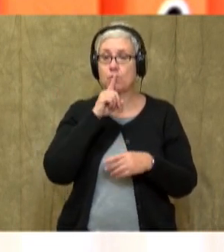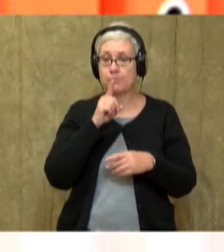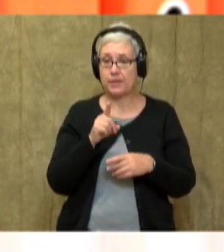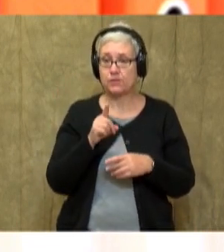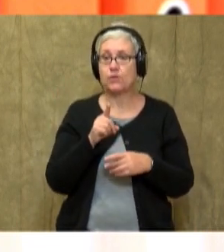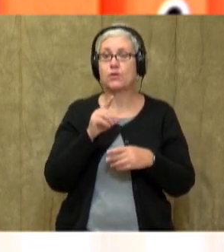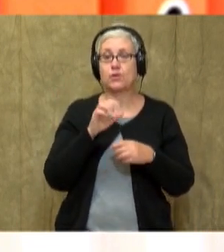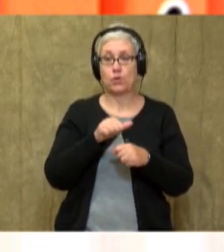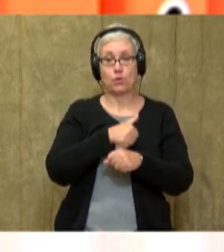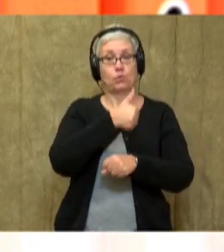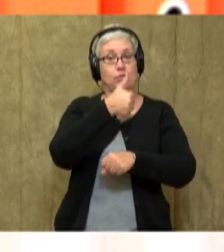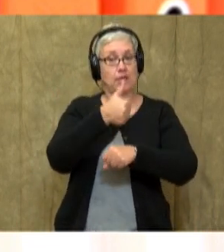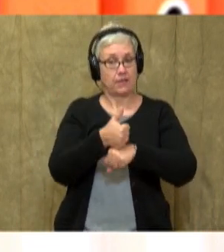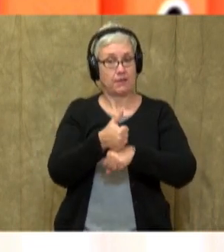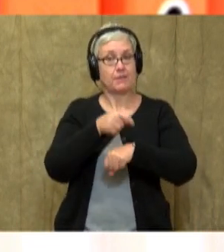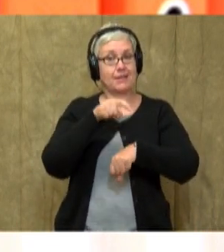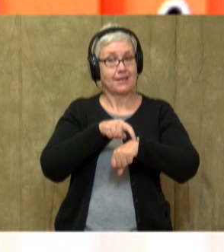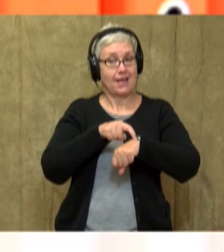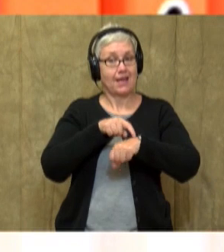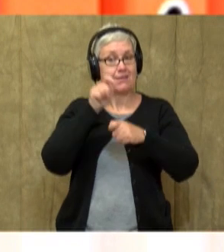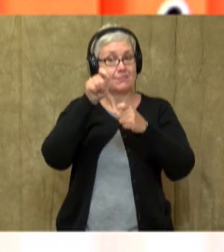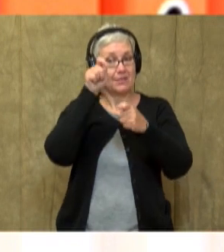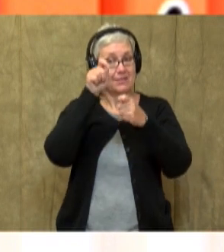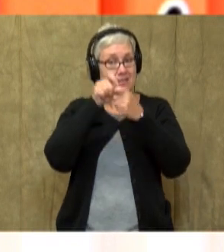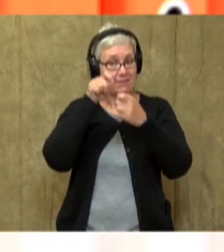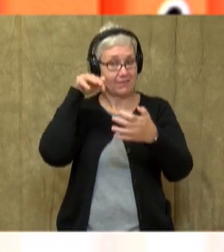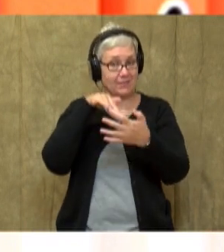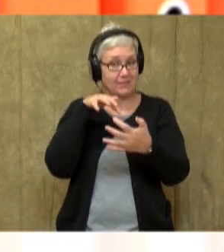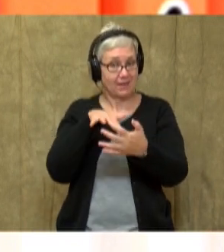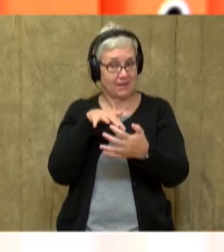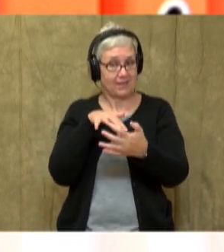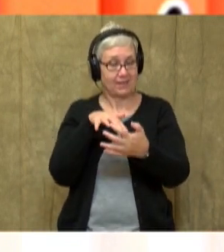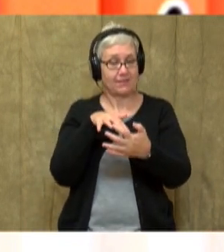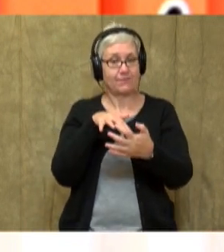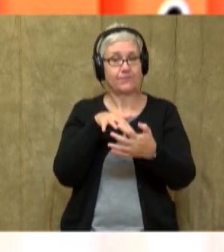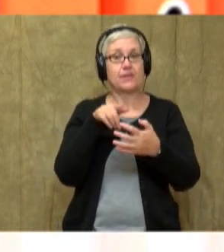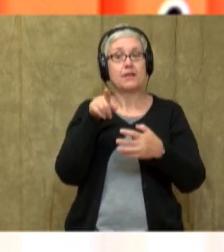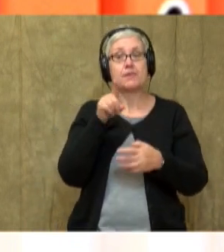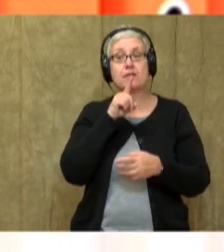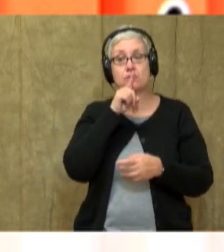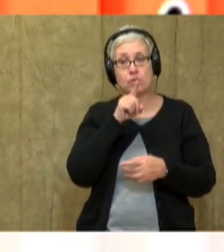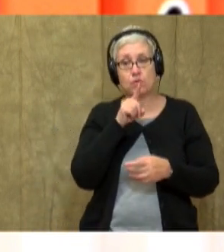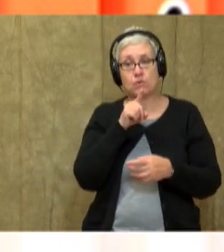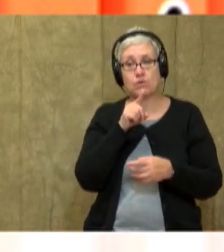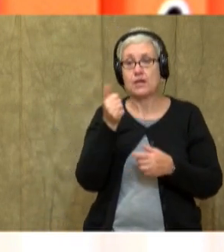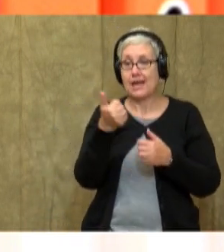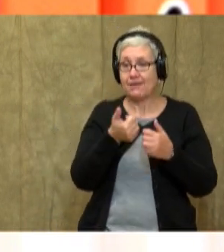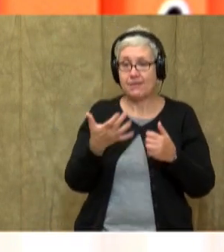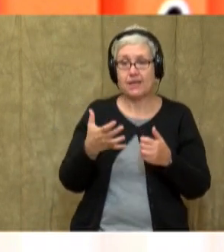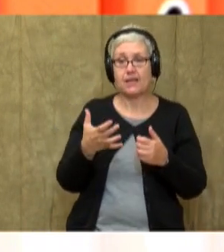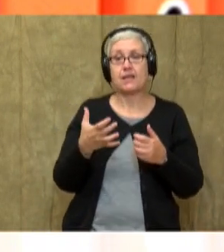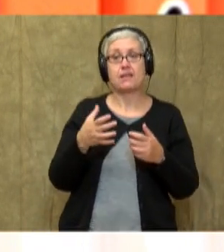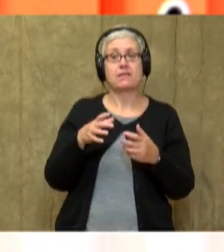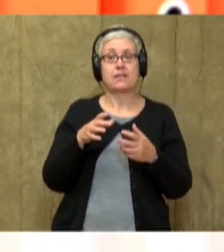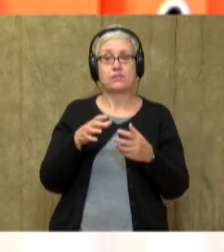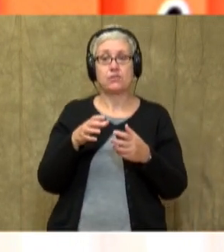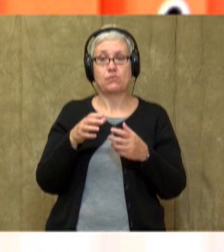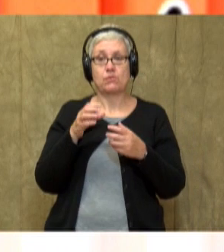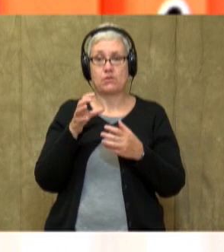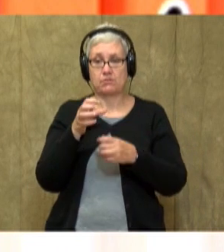aside time to specifically hone in on your academic skills and make sure that you are getting everything you possibly can out of your